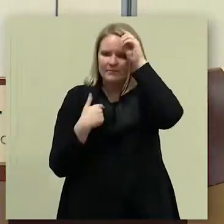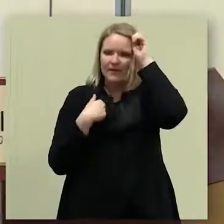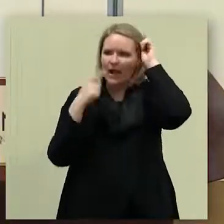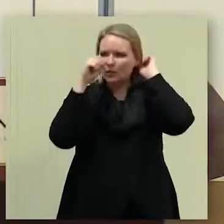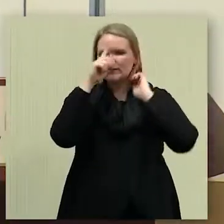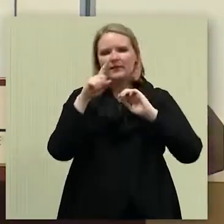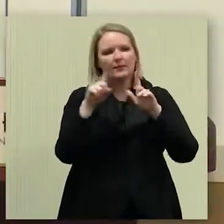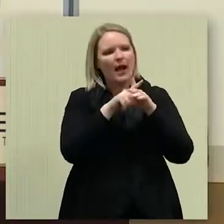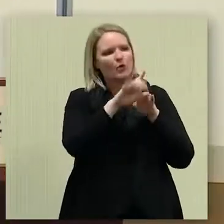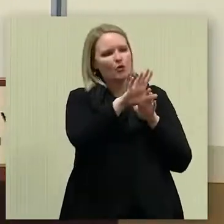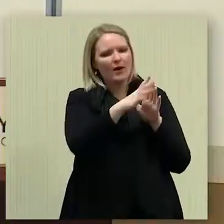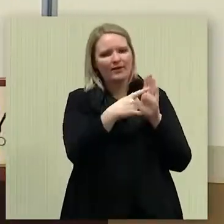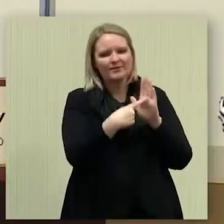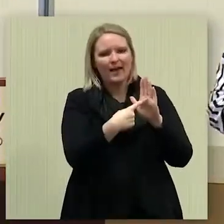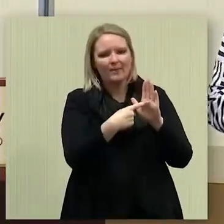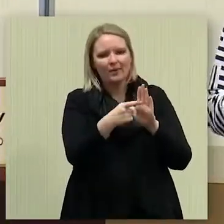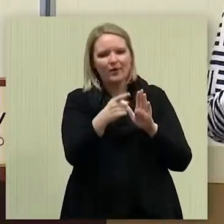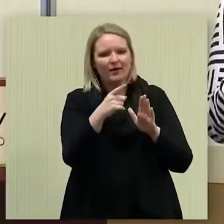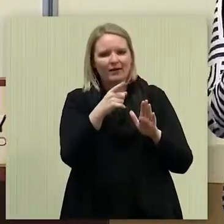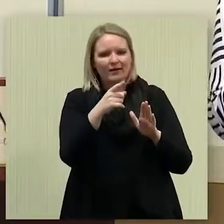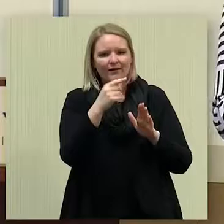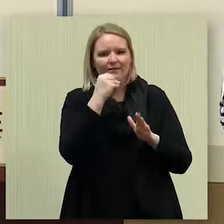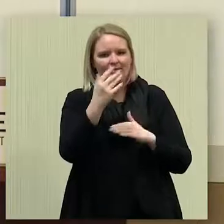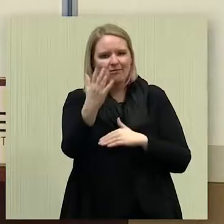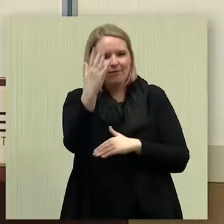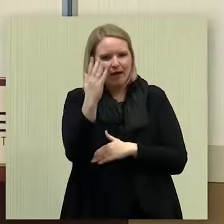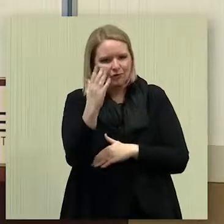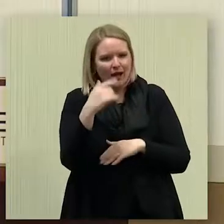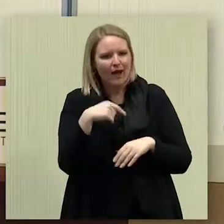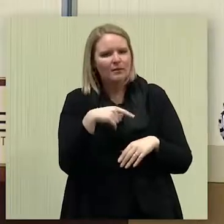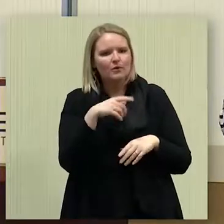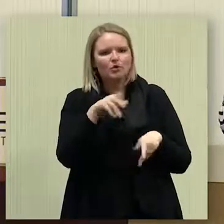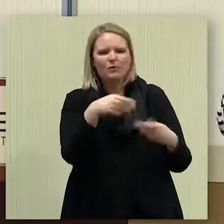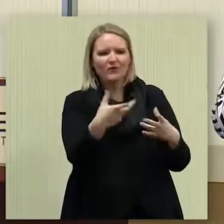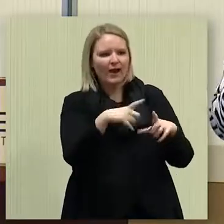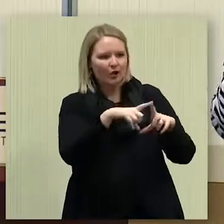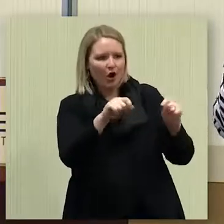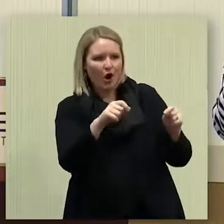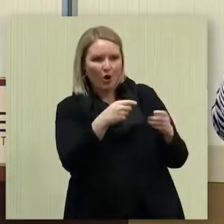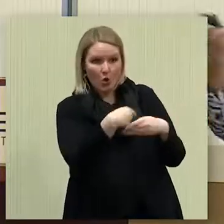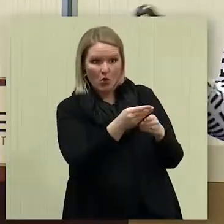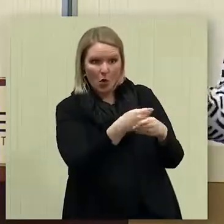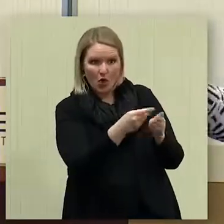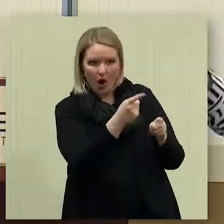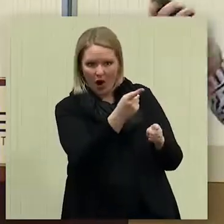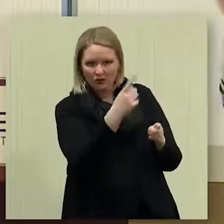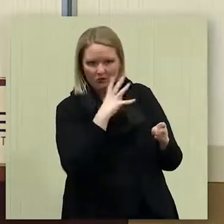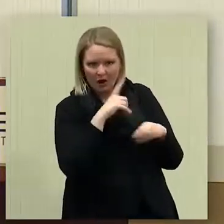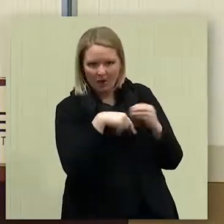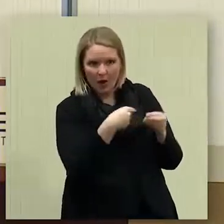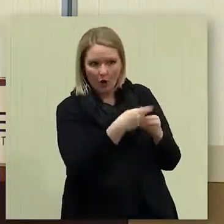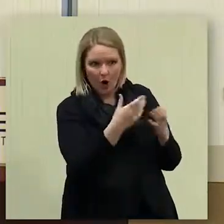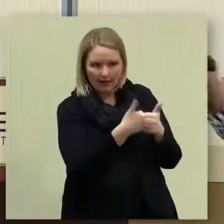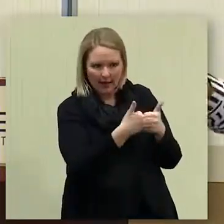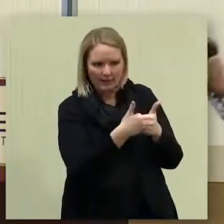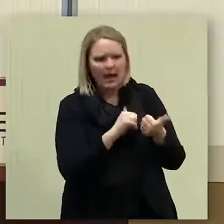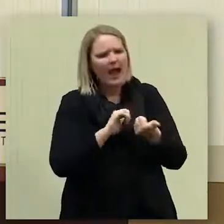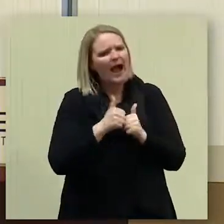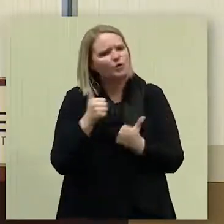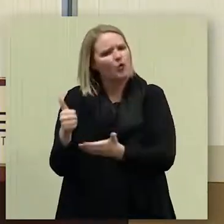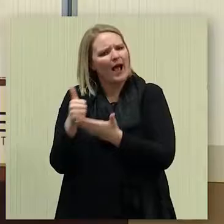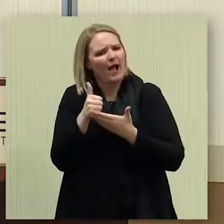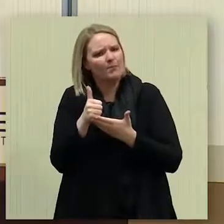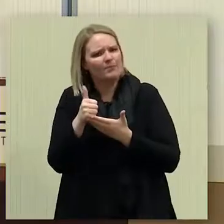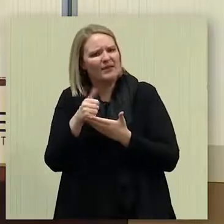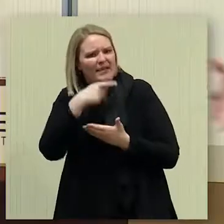think about your example at lunchtime. So you give the kids the cards, the Uno cards, the whatever. How do you help the peers? How do you help